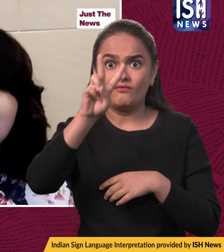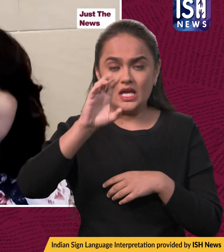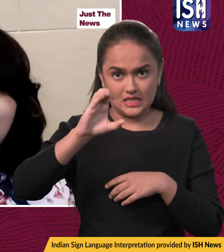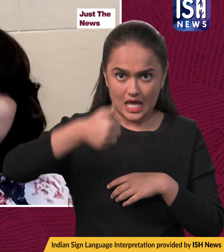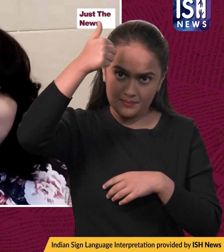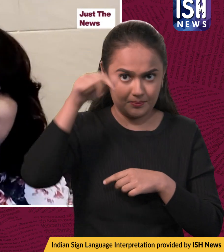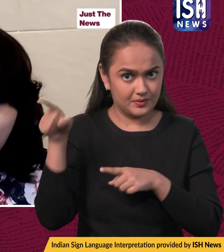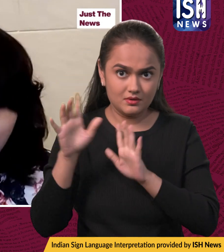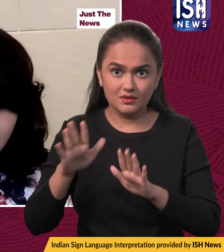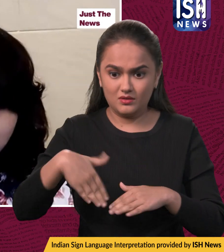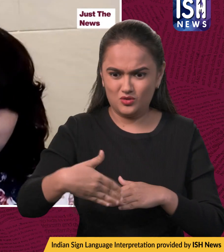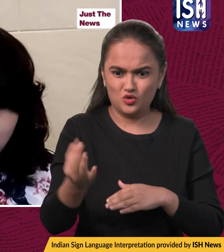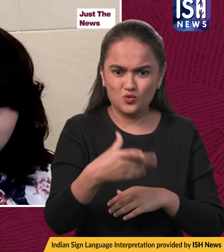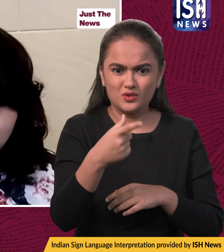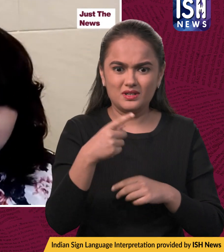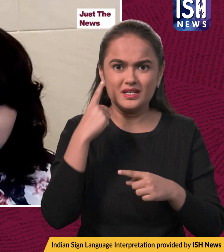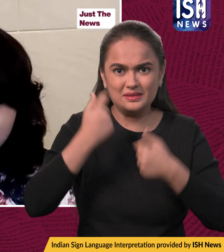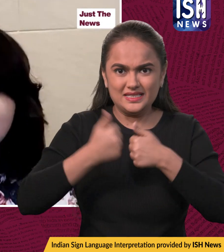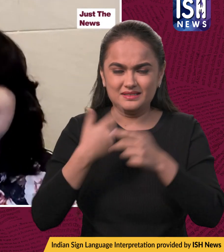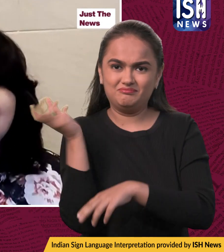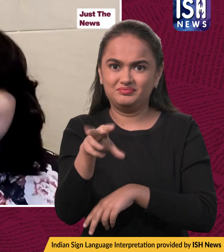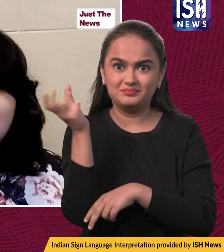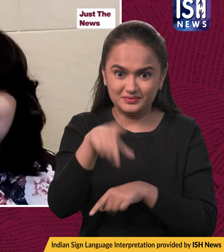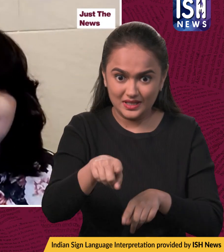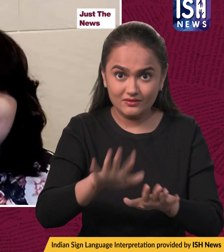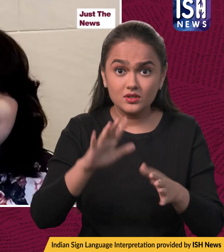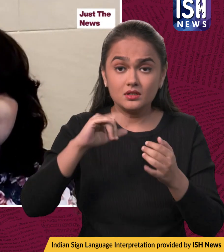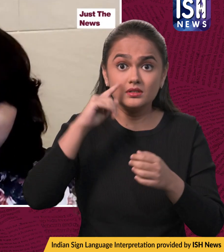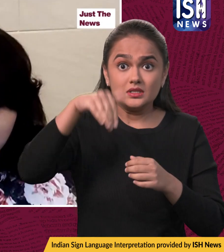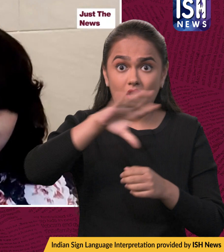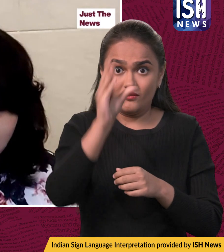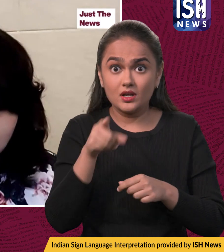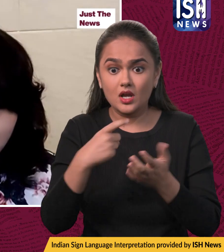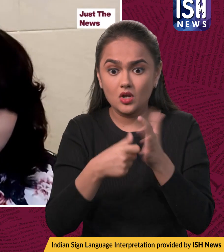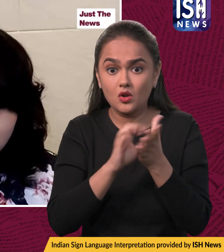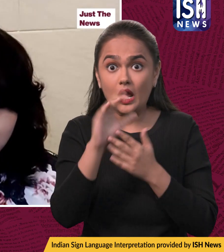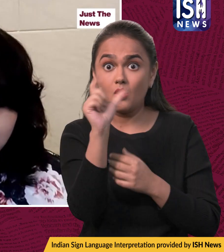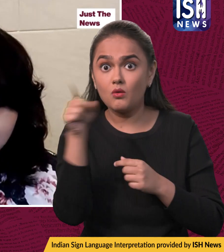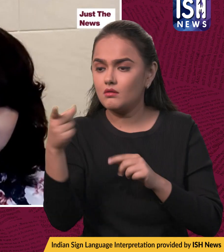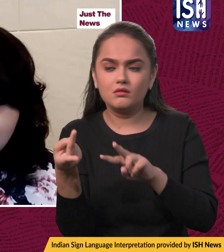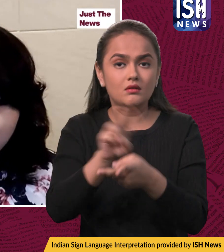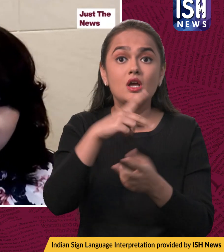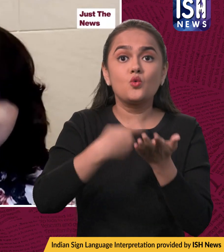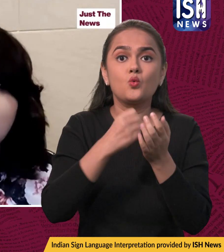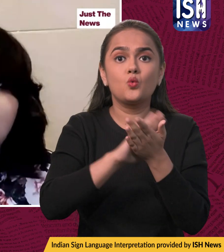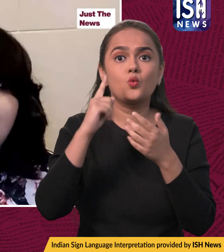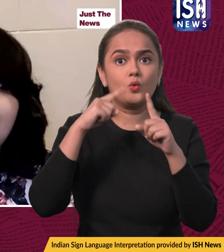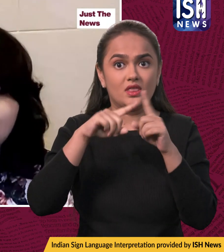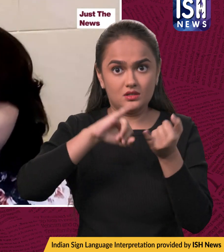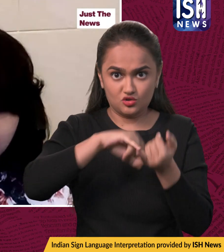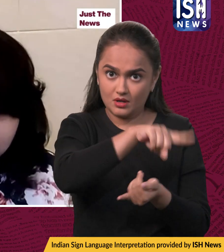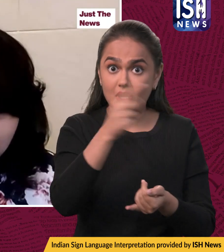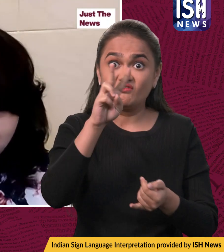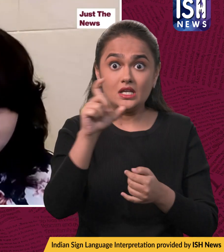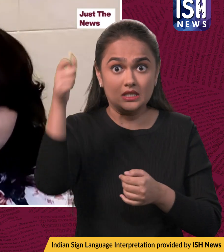as vice captain for the upcoming 3-match test series against South Africa. Now, Rahul replaces Rohit Sharma